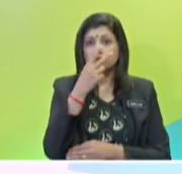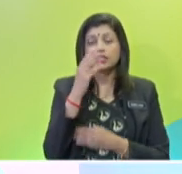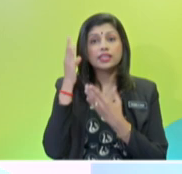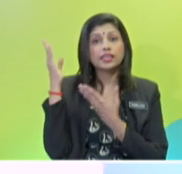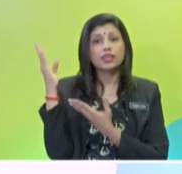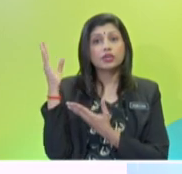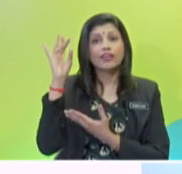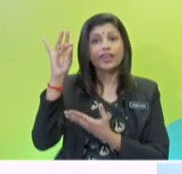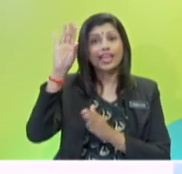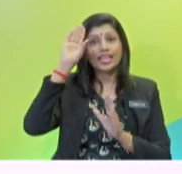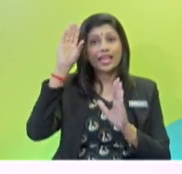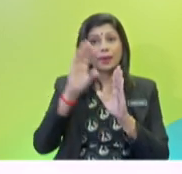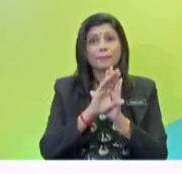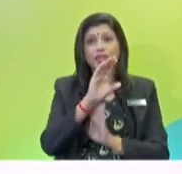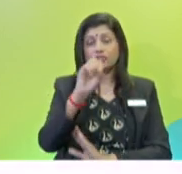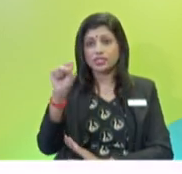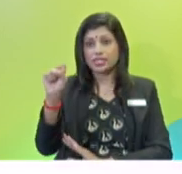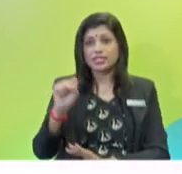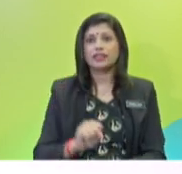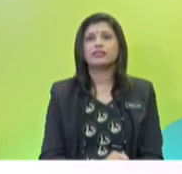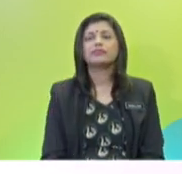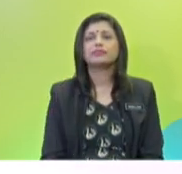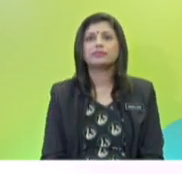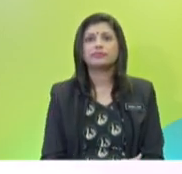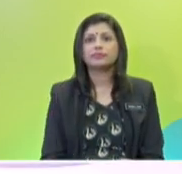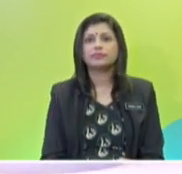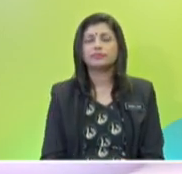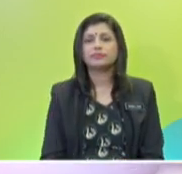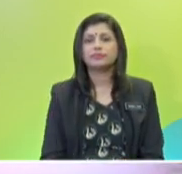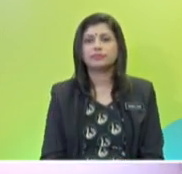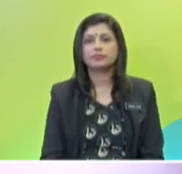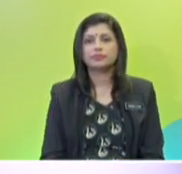here. Picture A, B, C, D, E, F, G, and H.